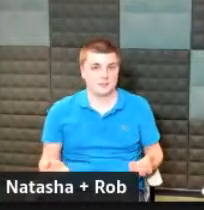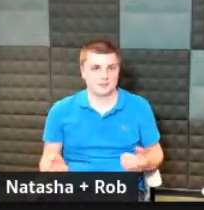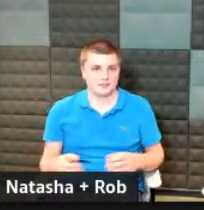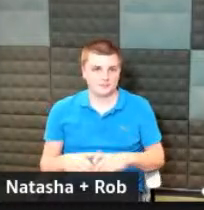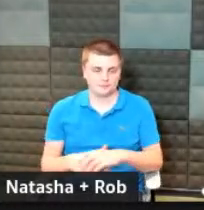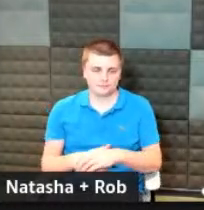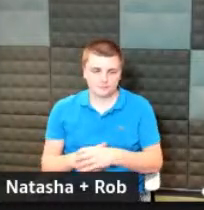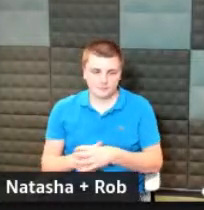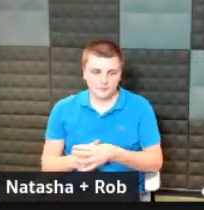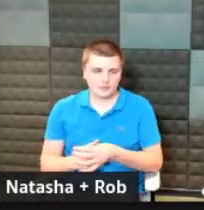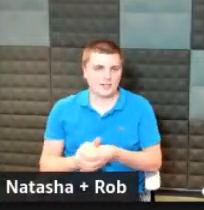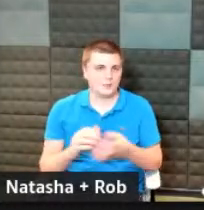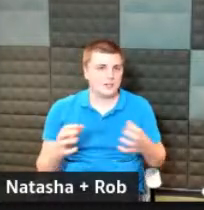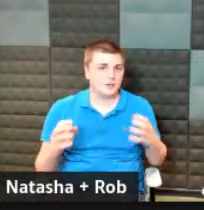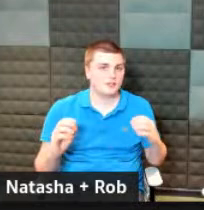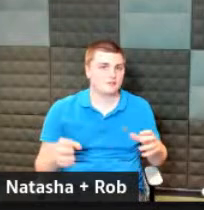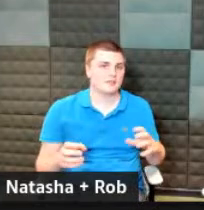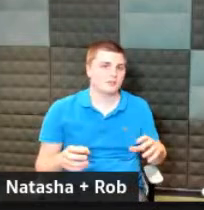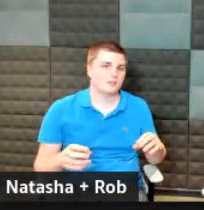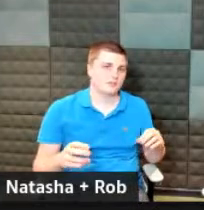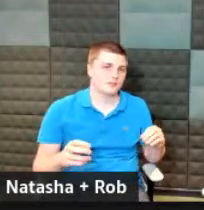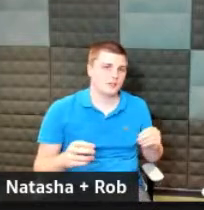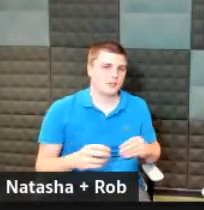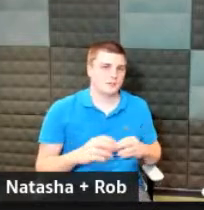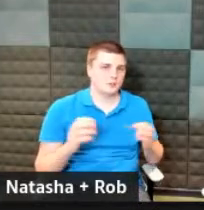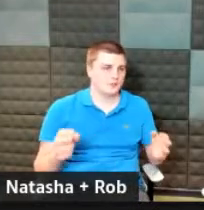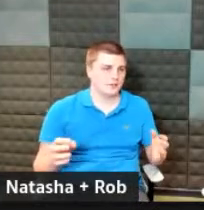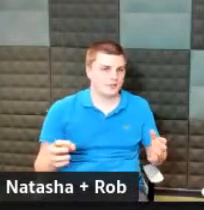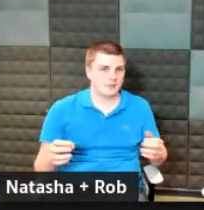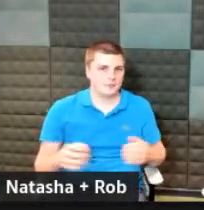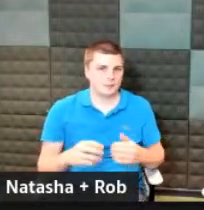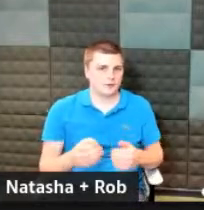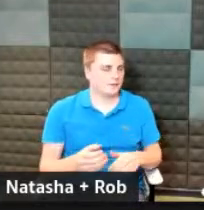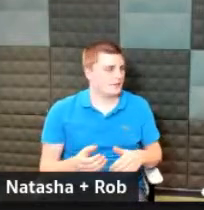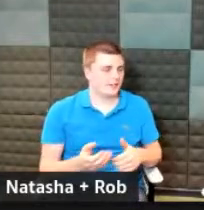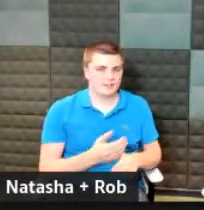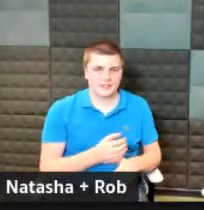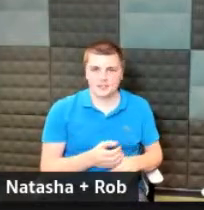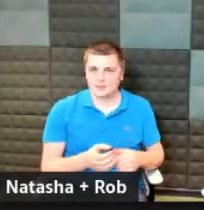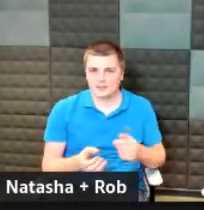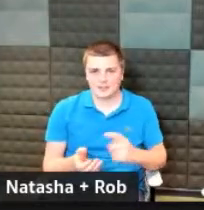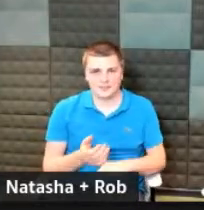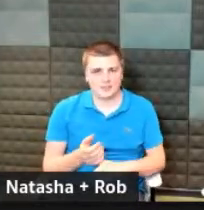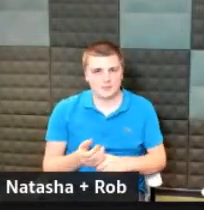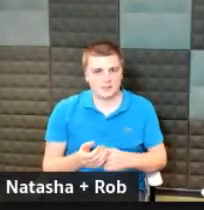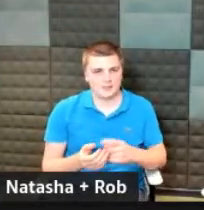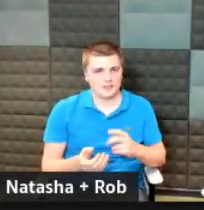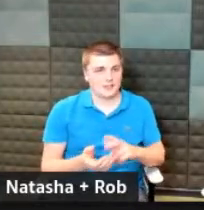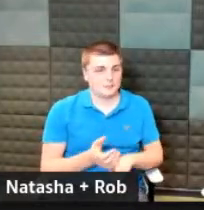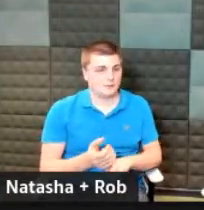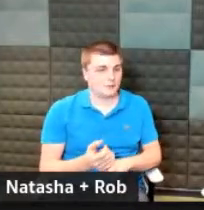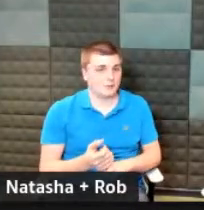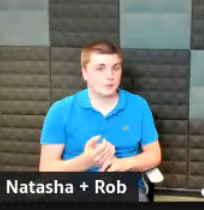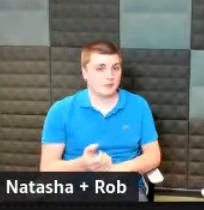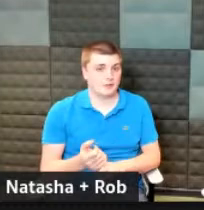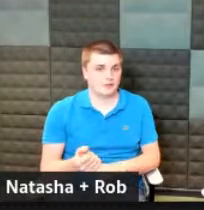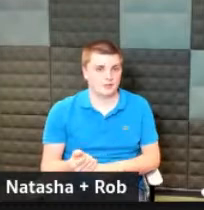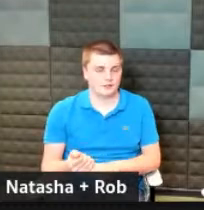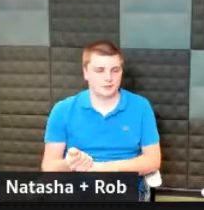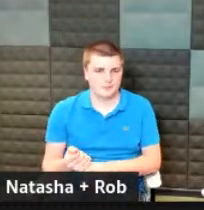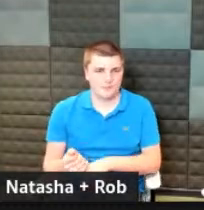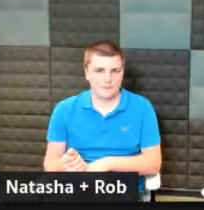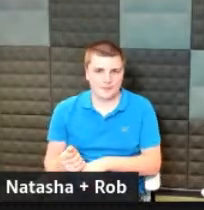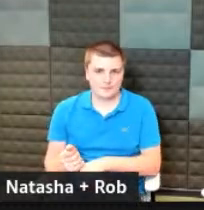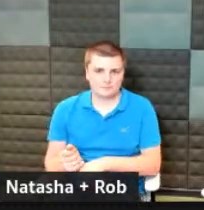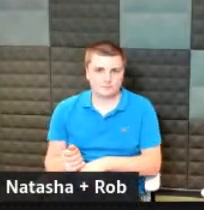help us? So how do we use our resources more efficiently, but also maintain scalability, availability, and performance, but reduce our